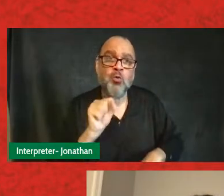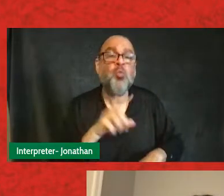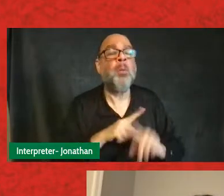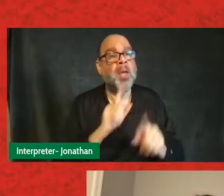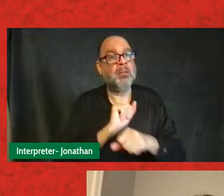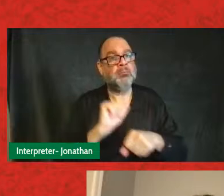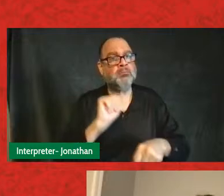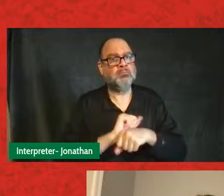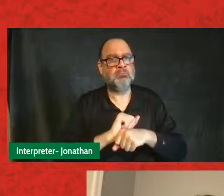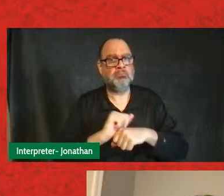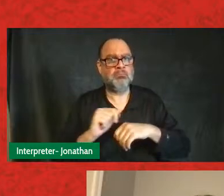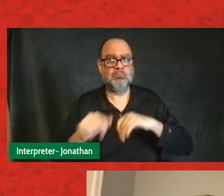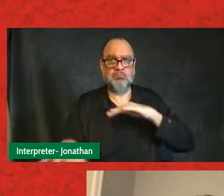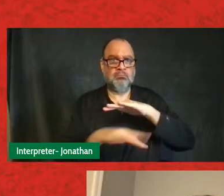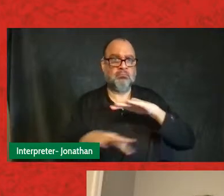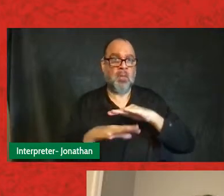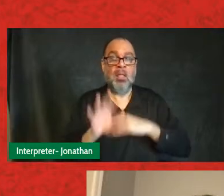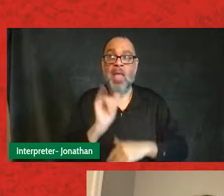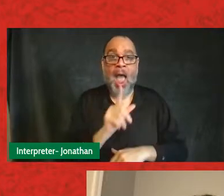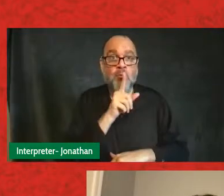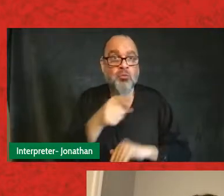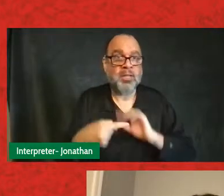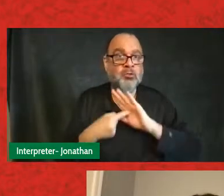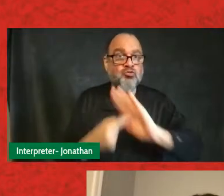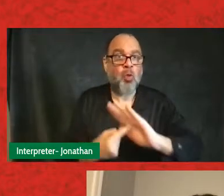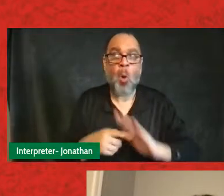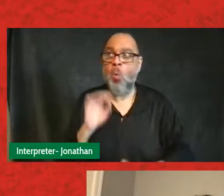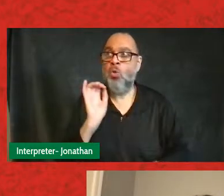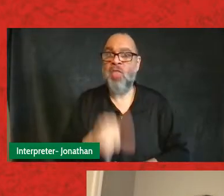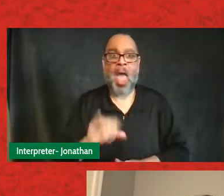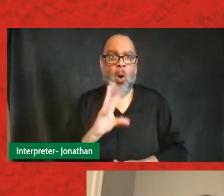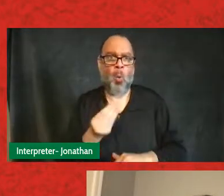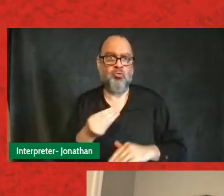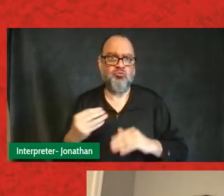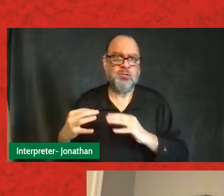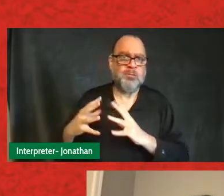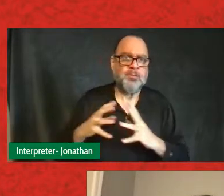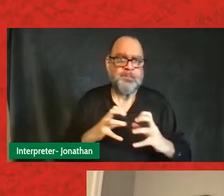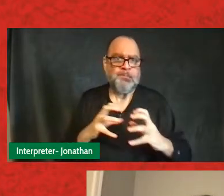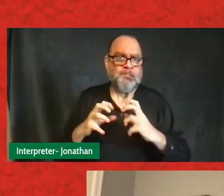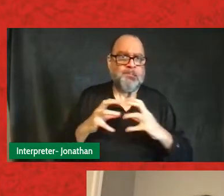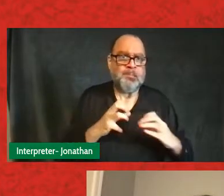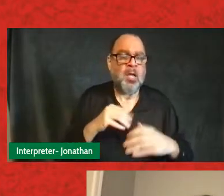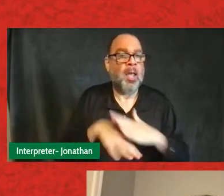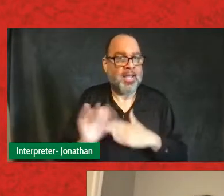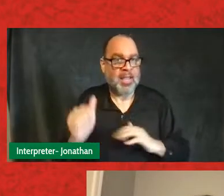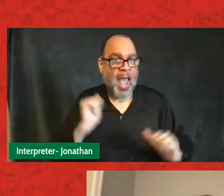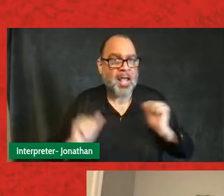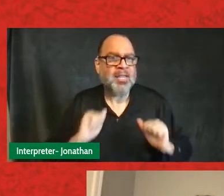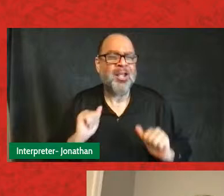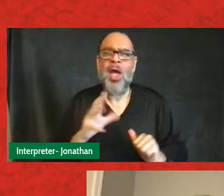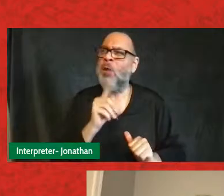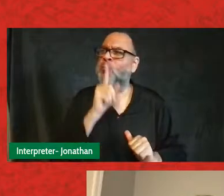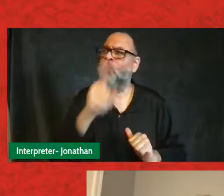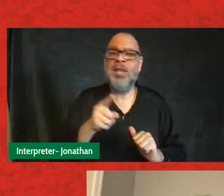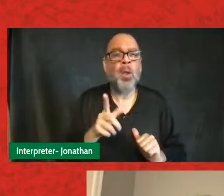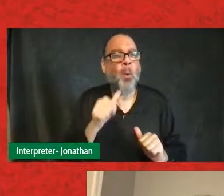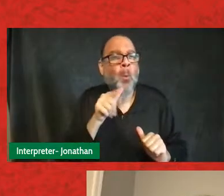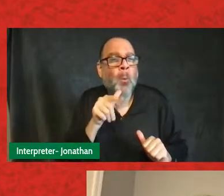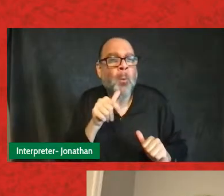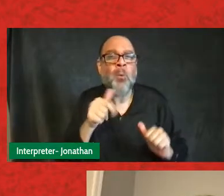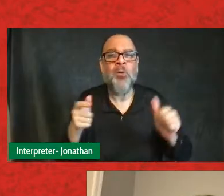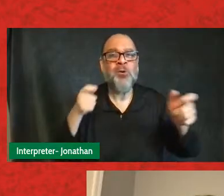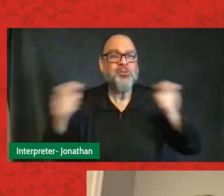terms of the class tensions and the racial tensions in the theater. Yeah. And also who's in control of